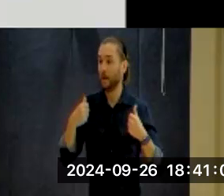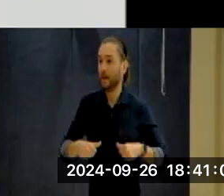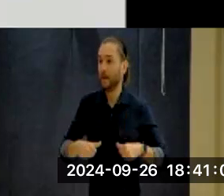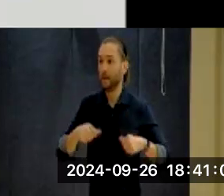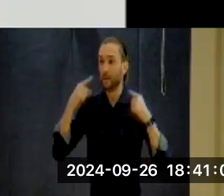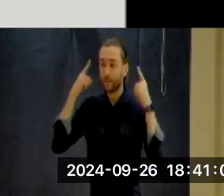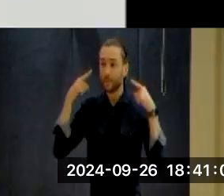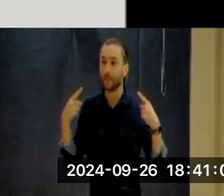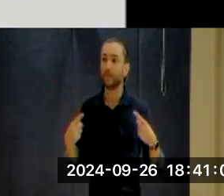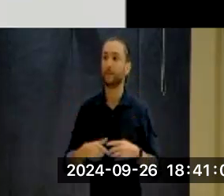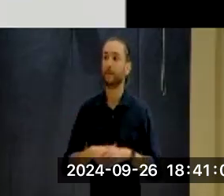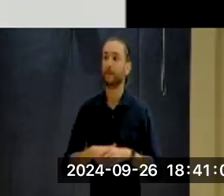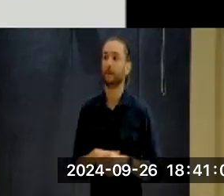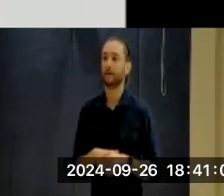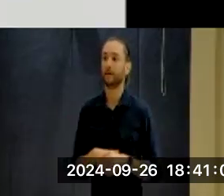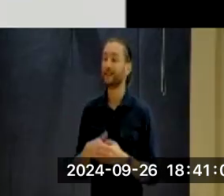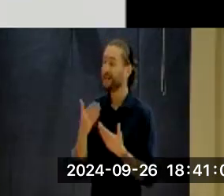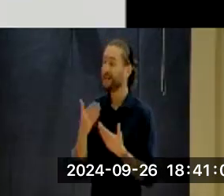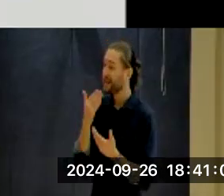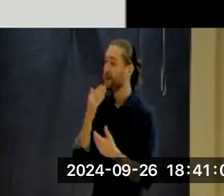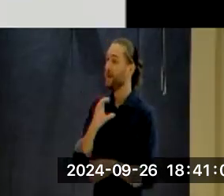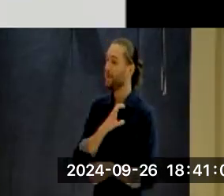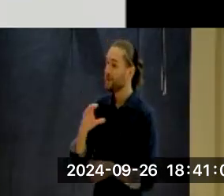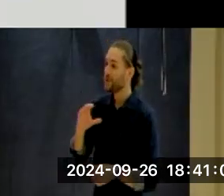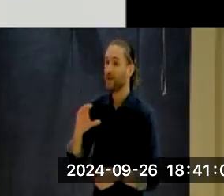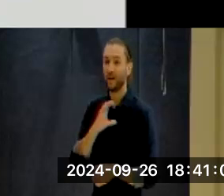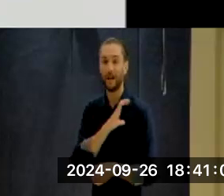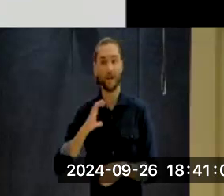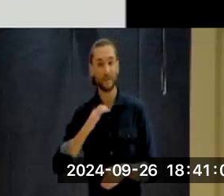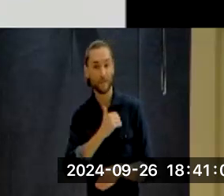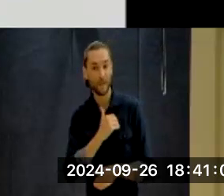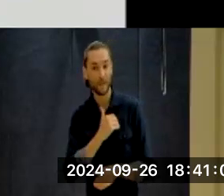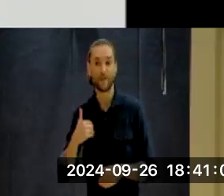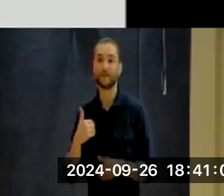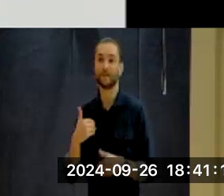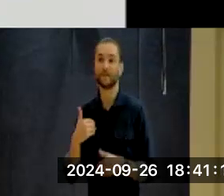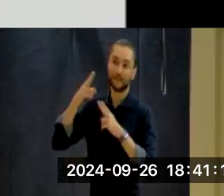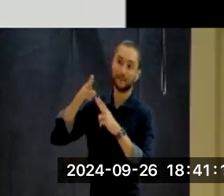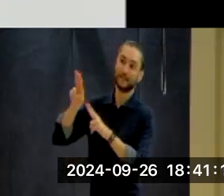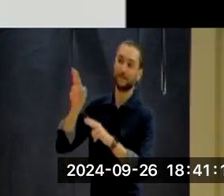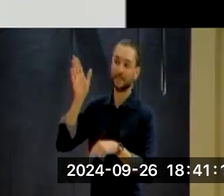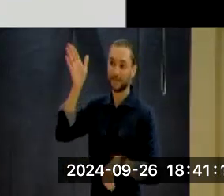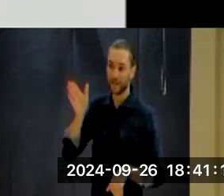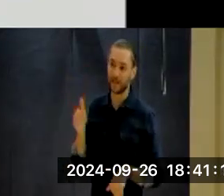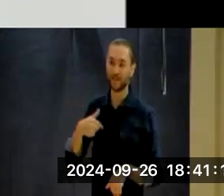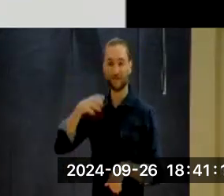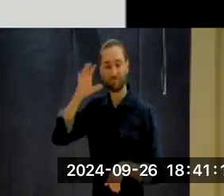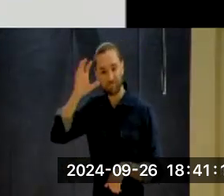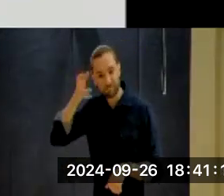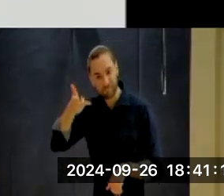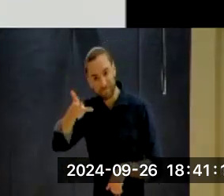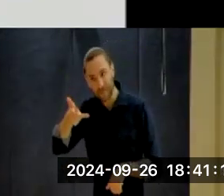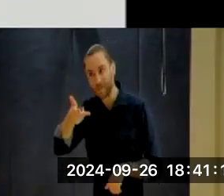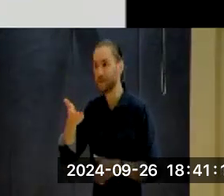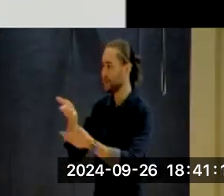Thank you. We would like to thank commissioners and council members and our esteemed speakers today. I'm a big fan of you three and you